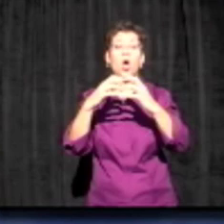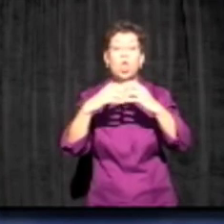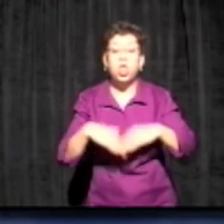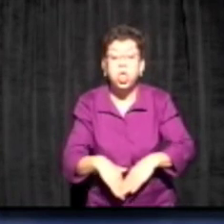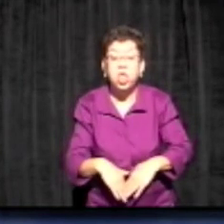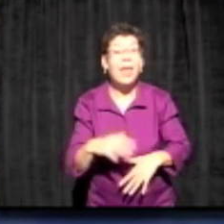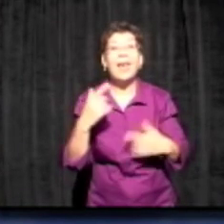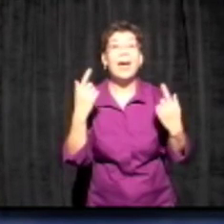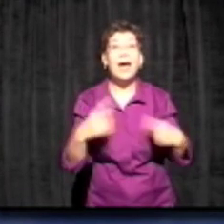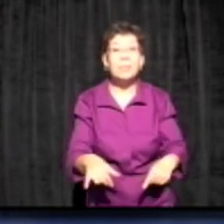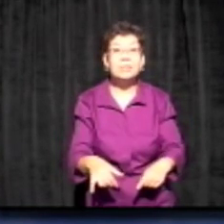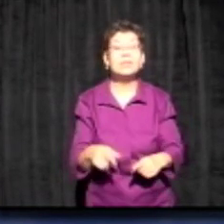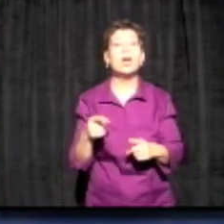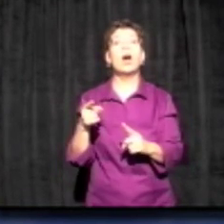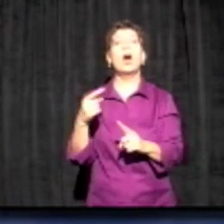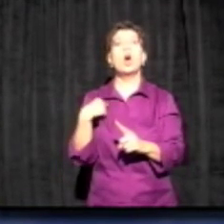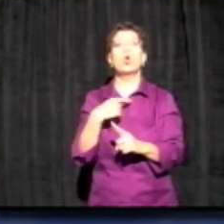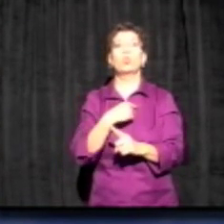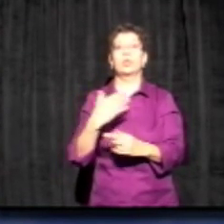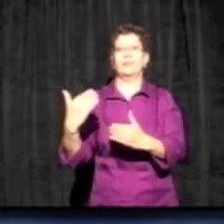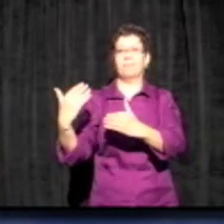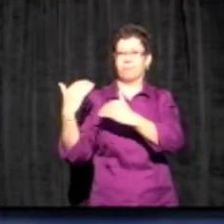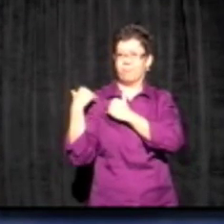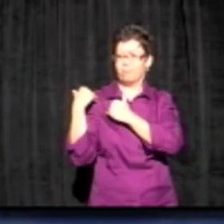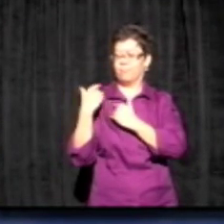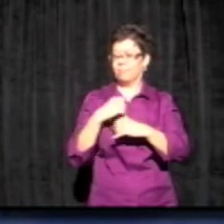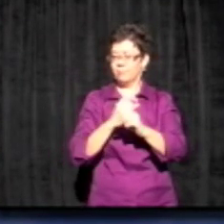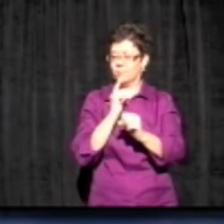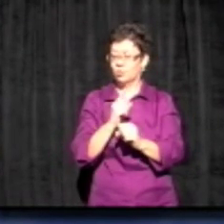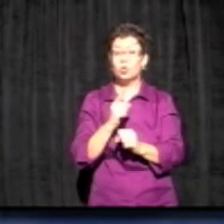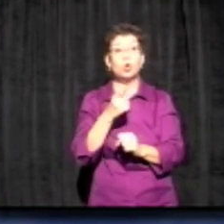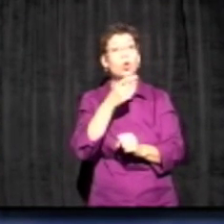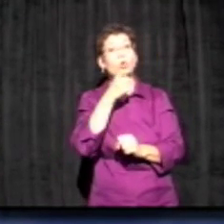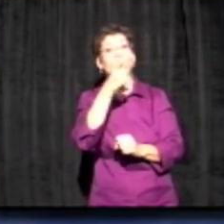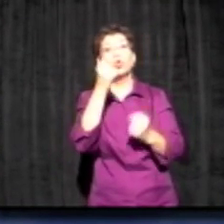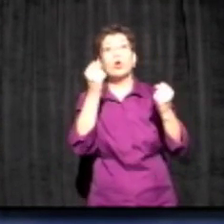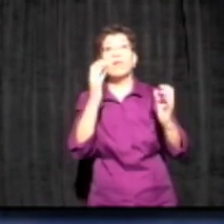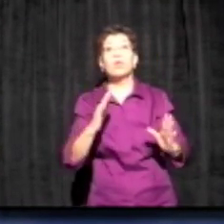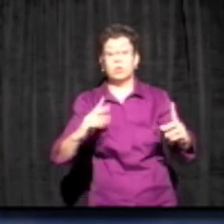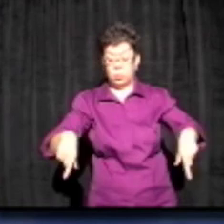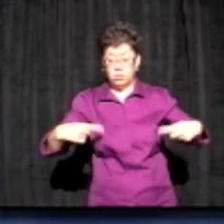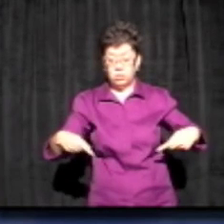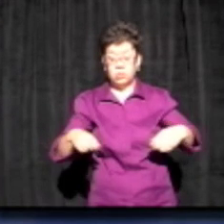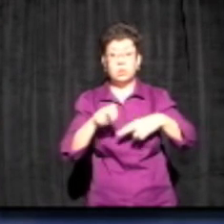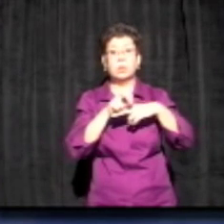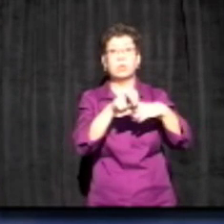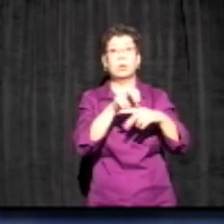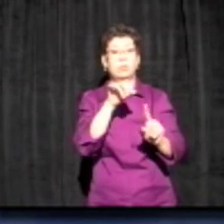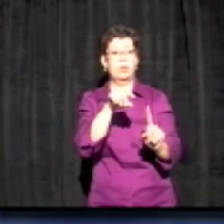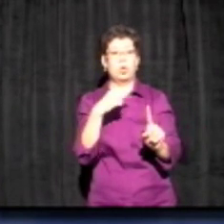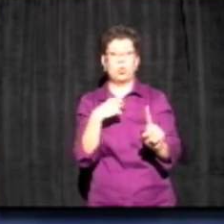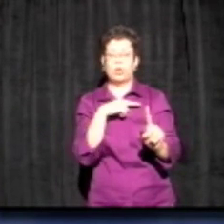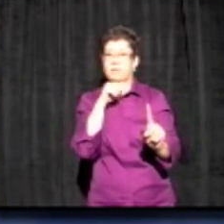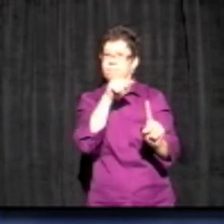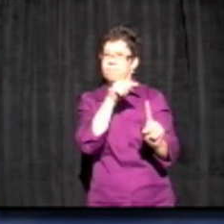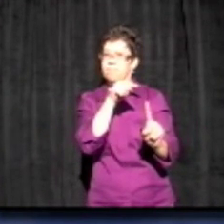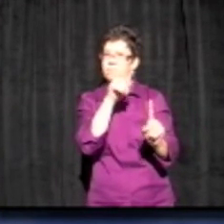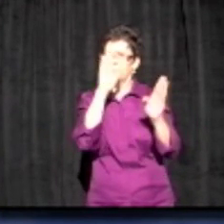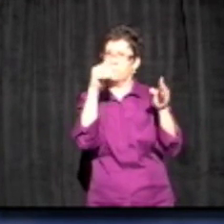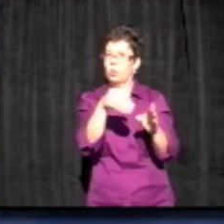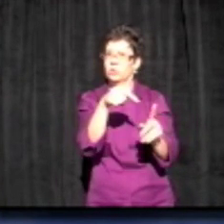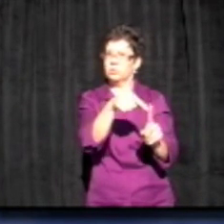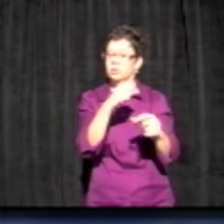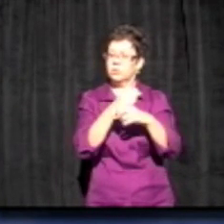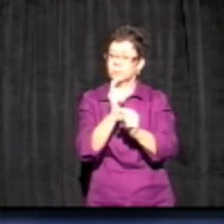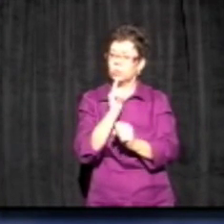roadside assistance, we'll make certain that the wheelchair occupant is our primary concern. We'll